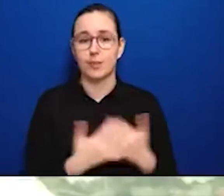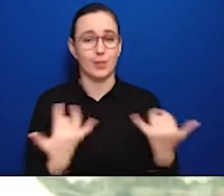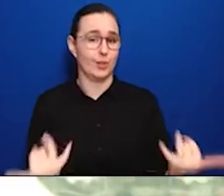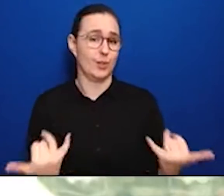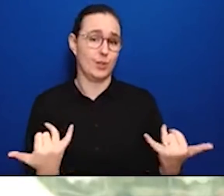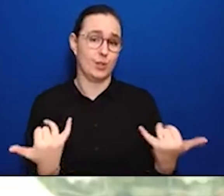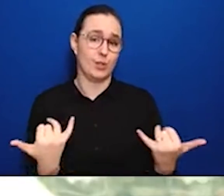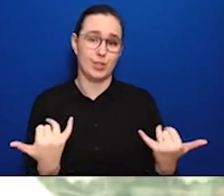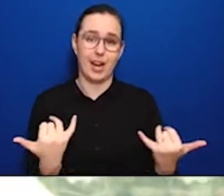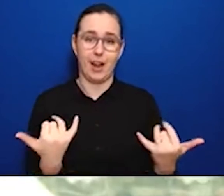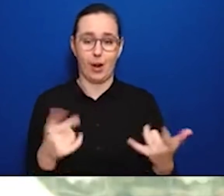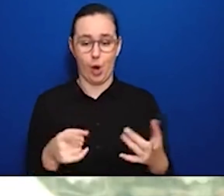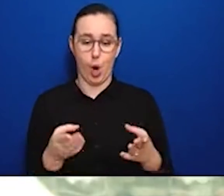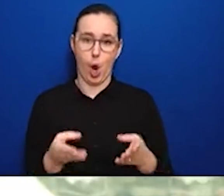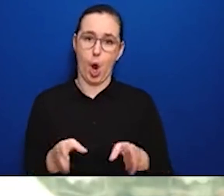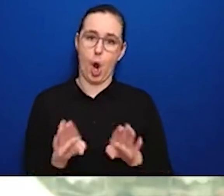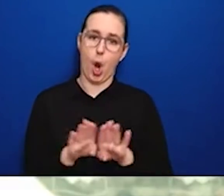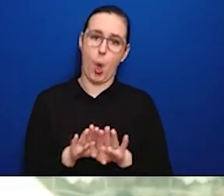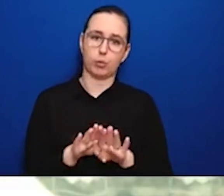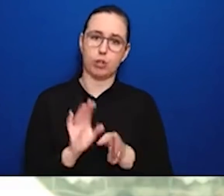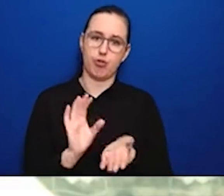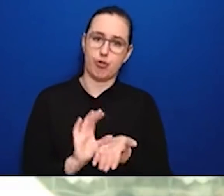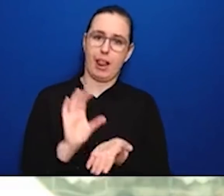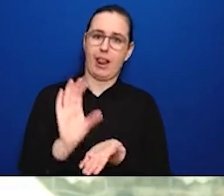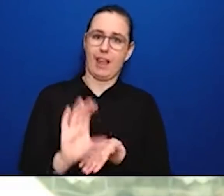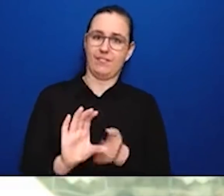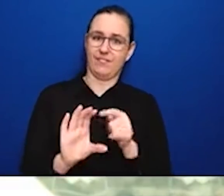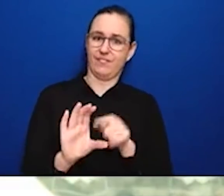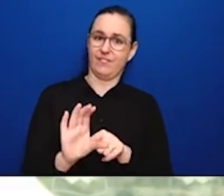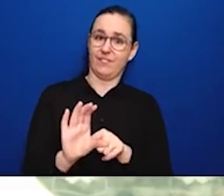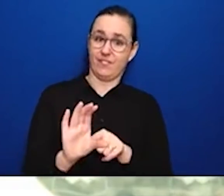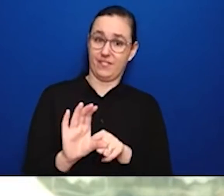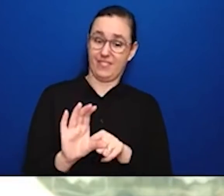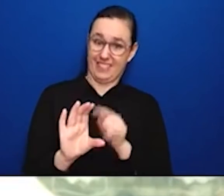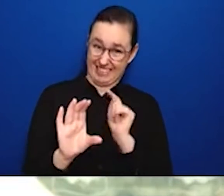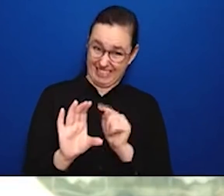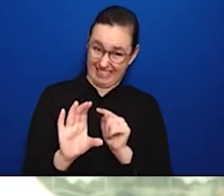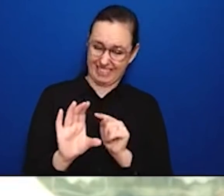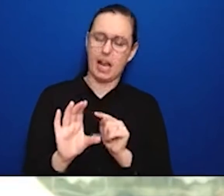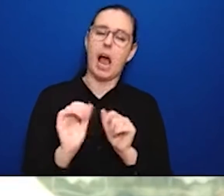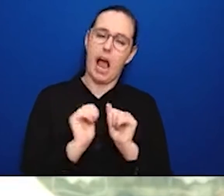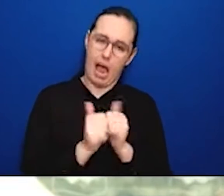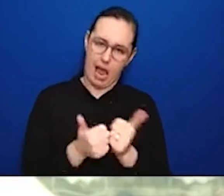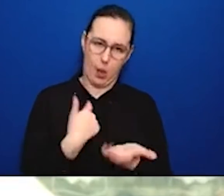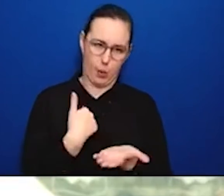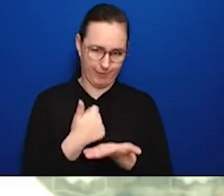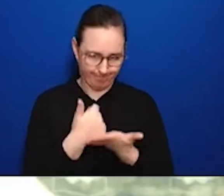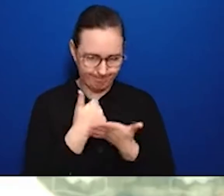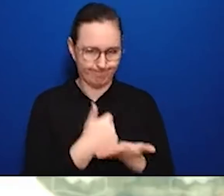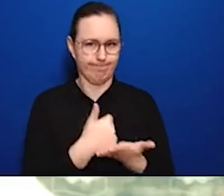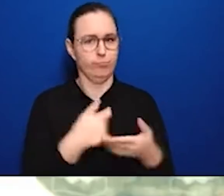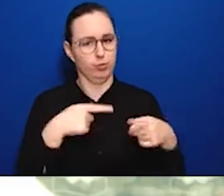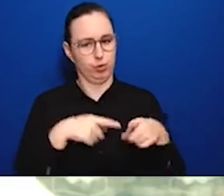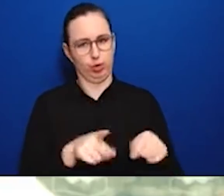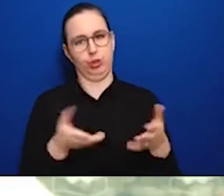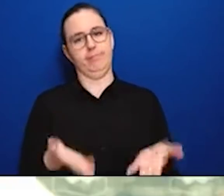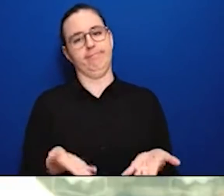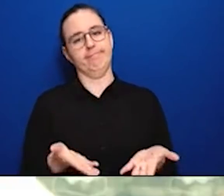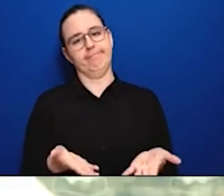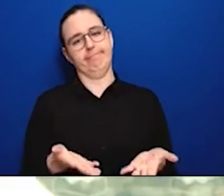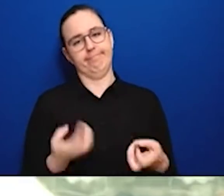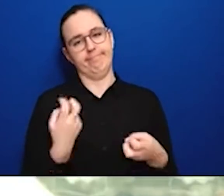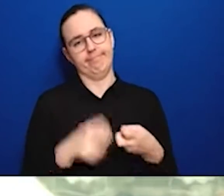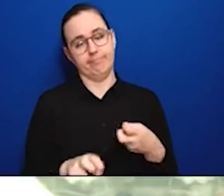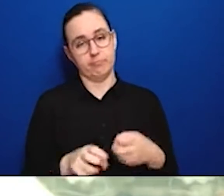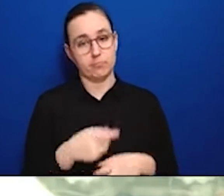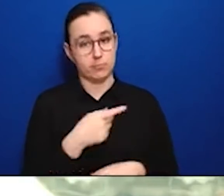is part of the steps that we're taking to support them through this challenging time. Binder, did you have a follow-up? Yeah,